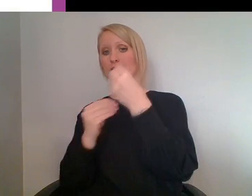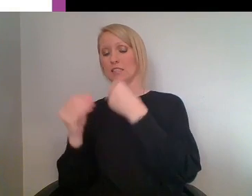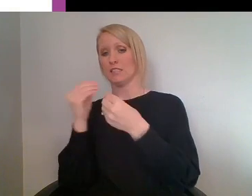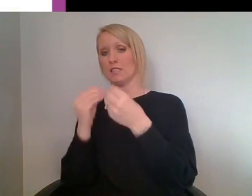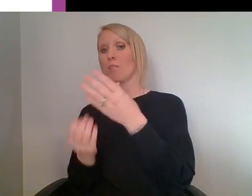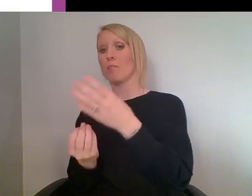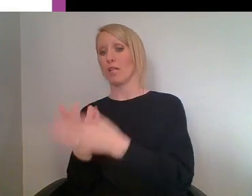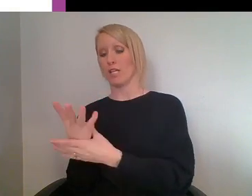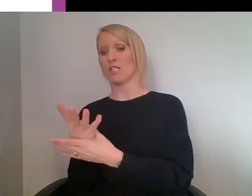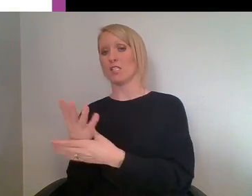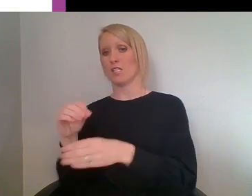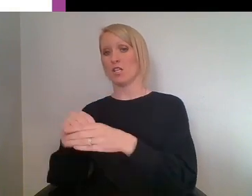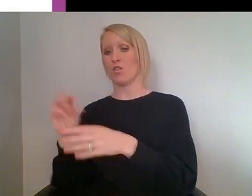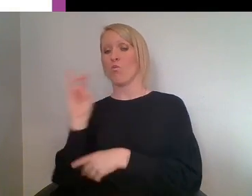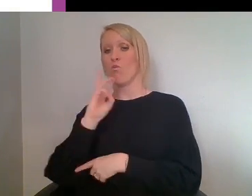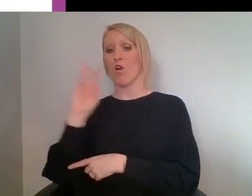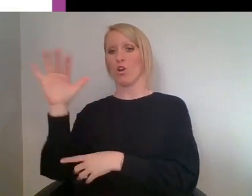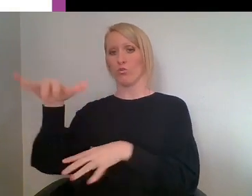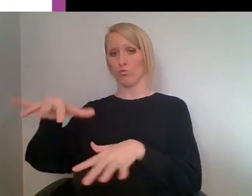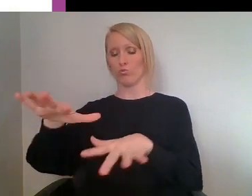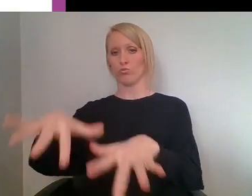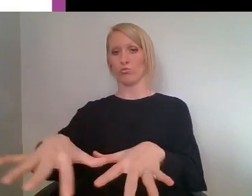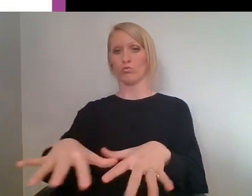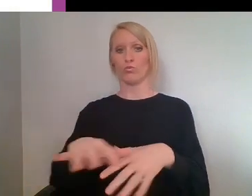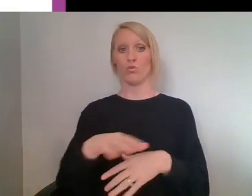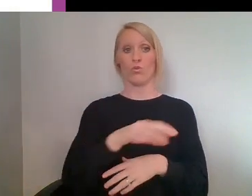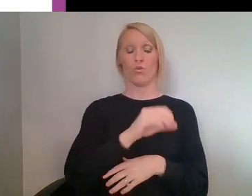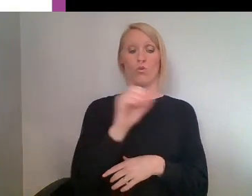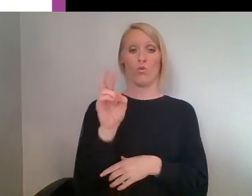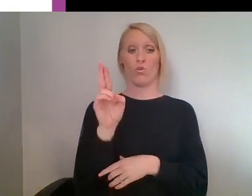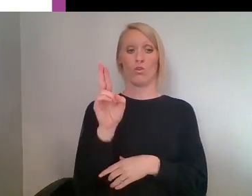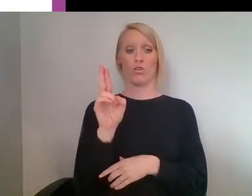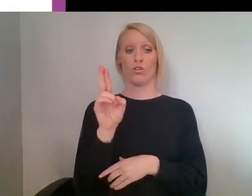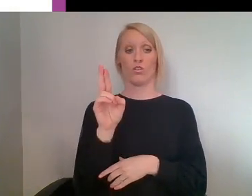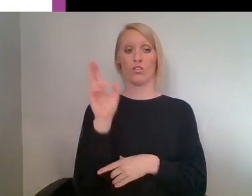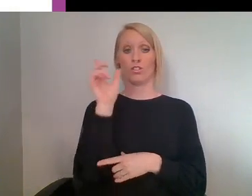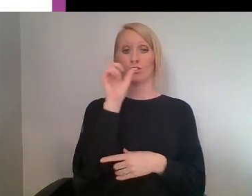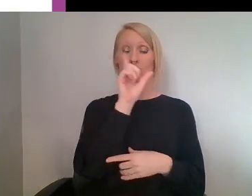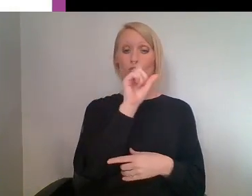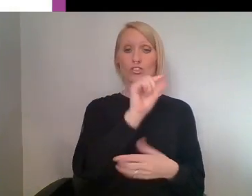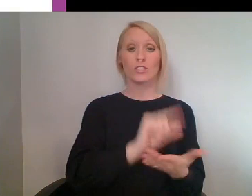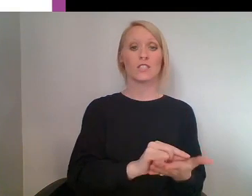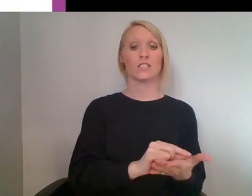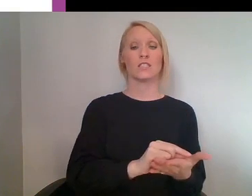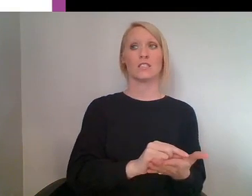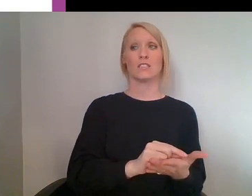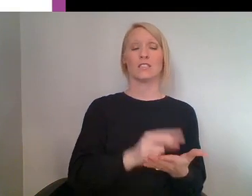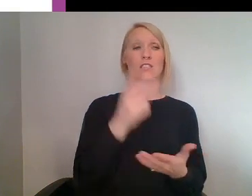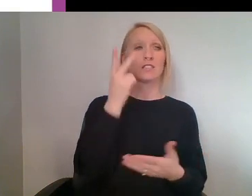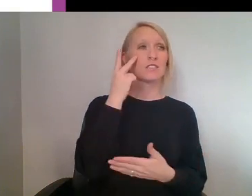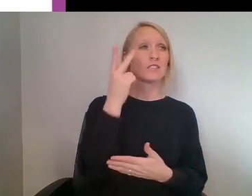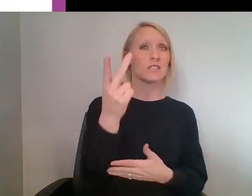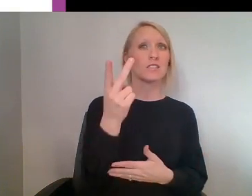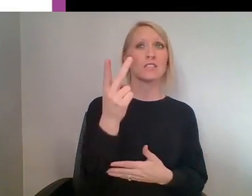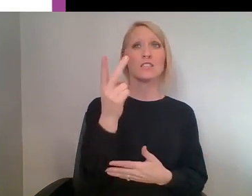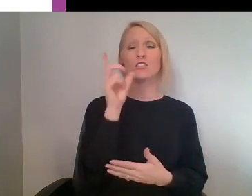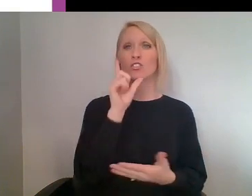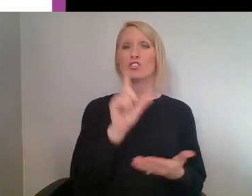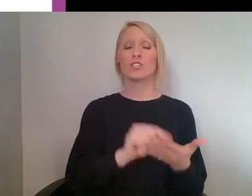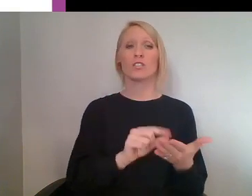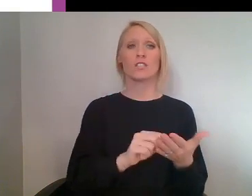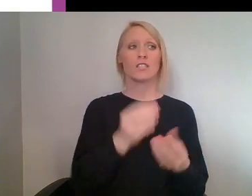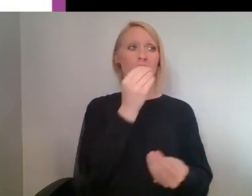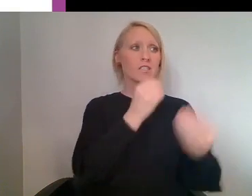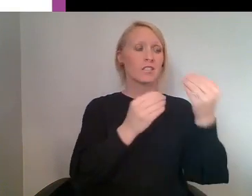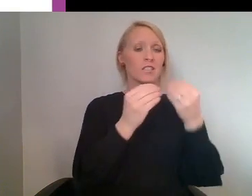algae. Or if you have a chicken, like, and you've ever seen chickens in a backyard, like they're going to be eating all kinds of like vegetables